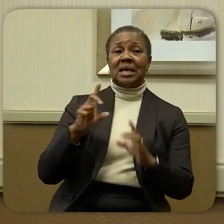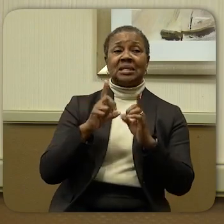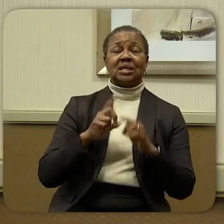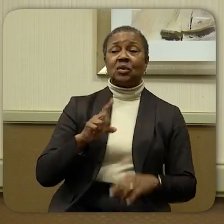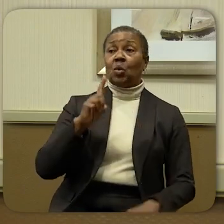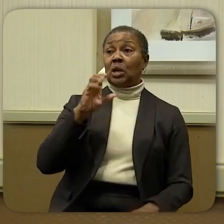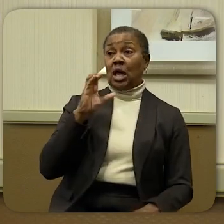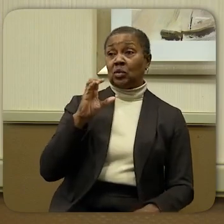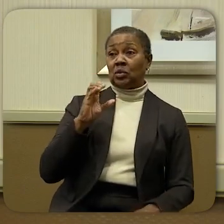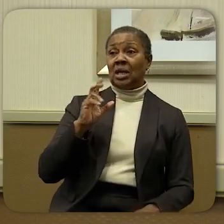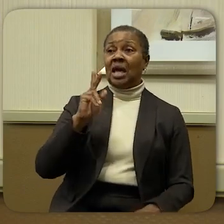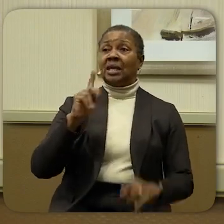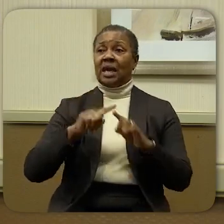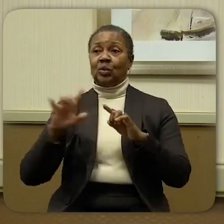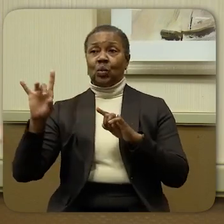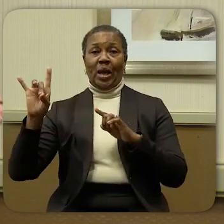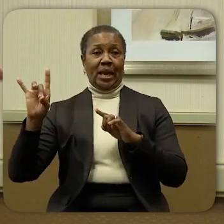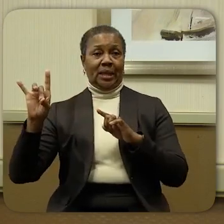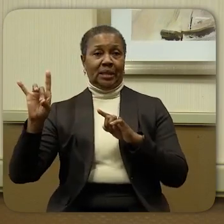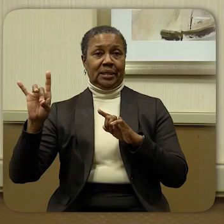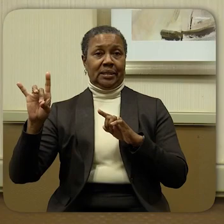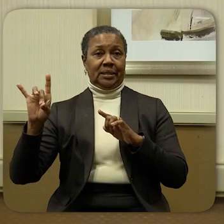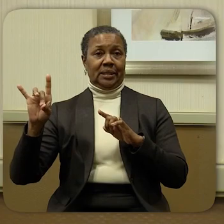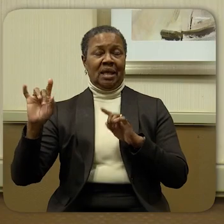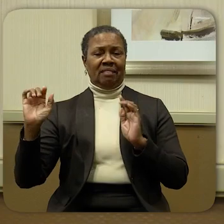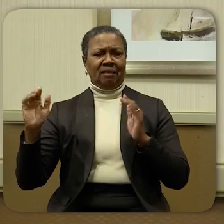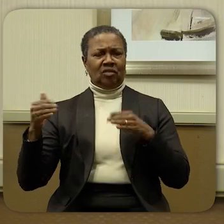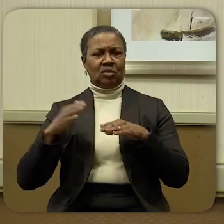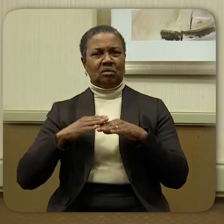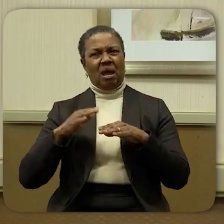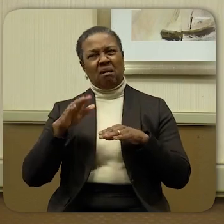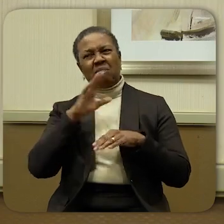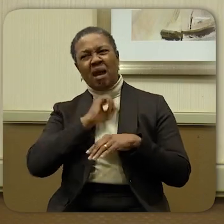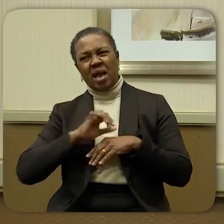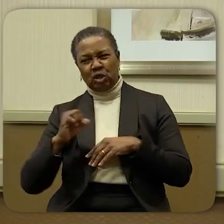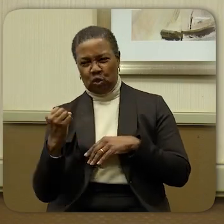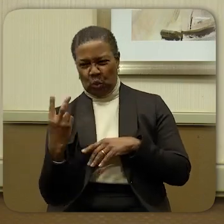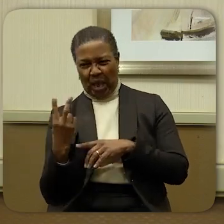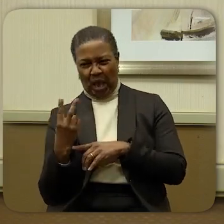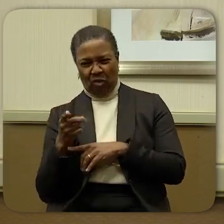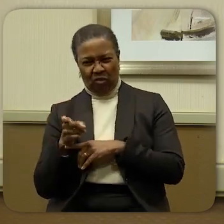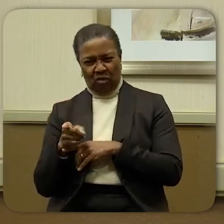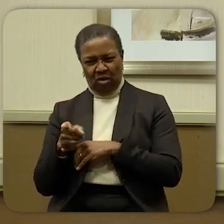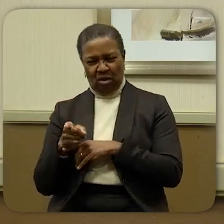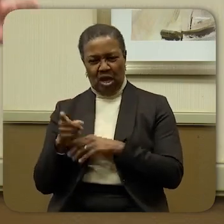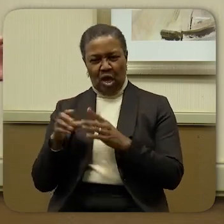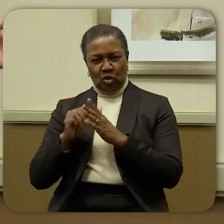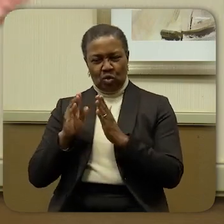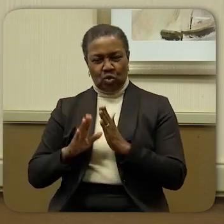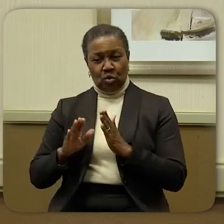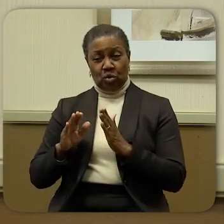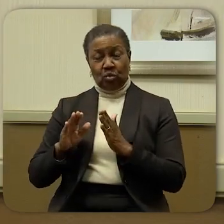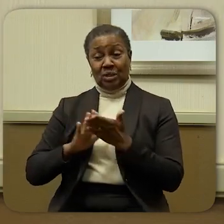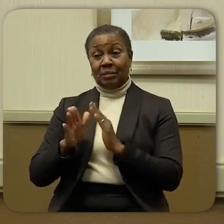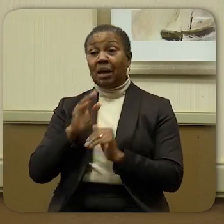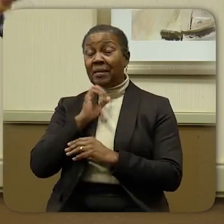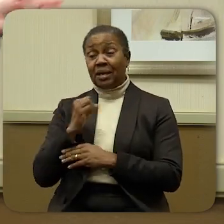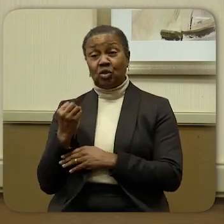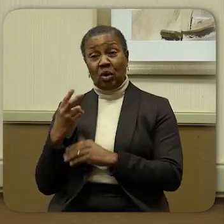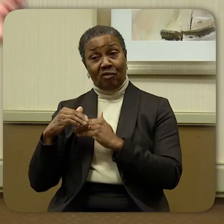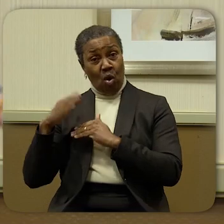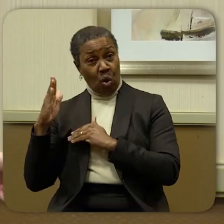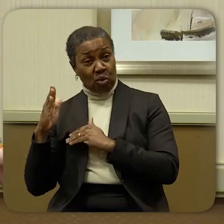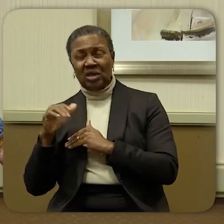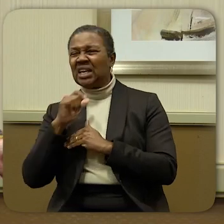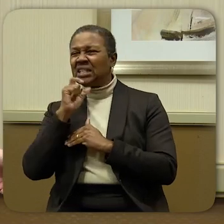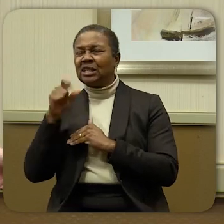district. They kind of centered around the age of 12 of students, once they're 12 or older,